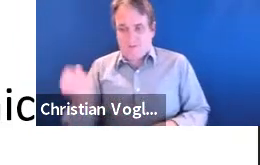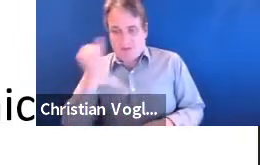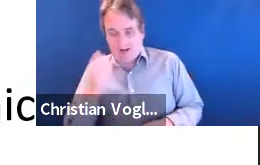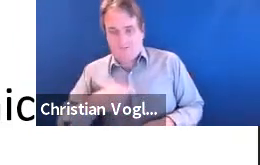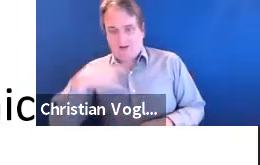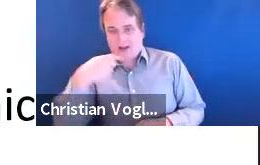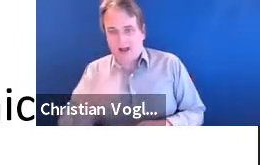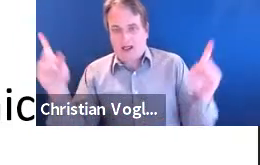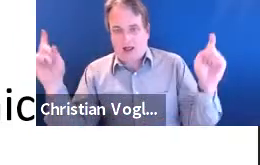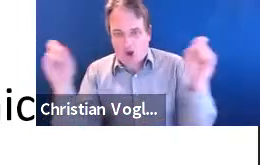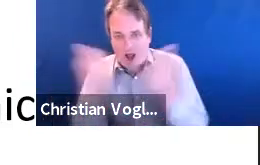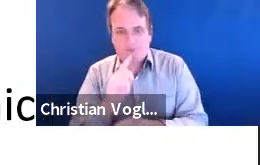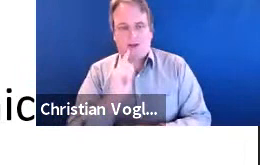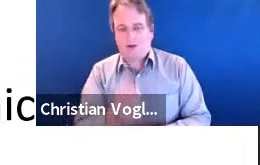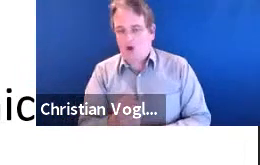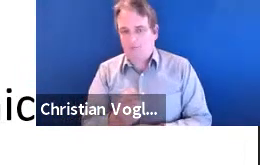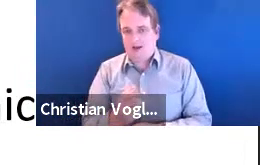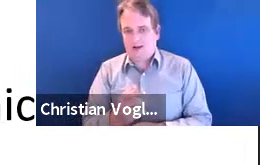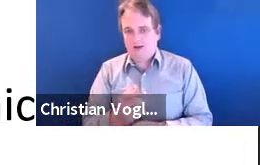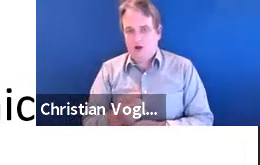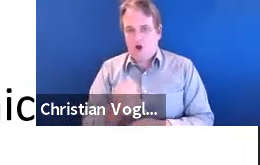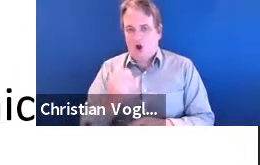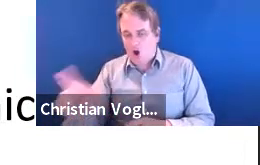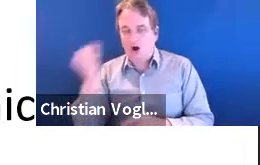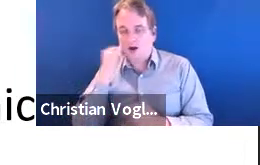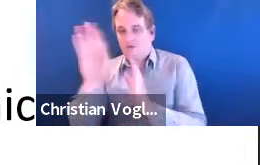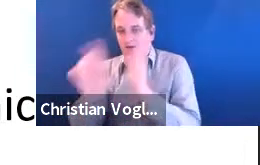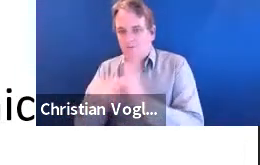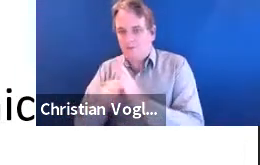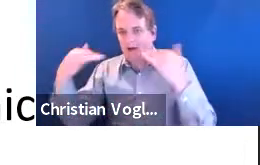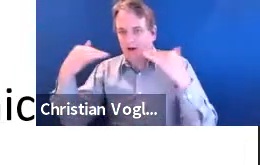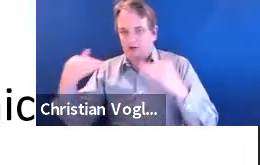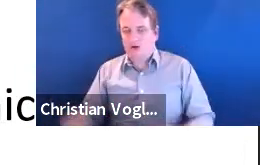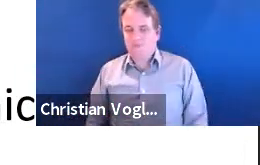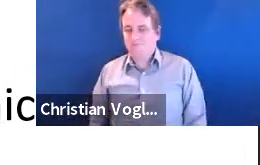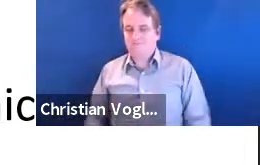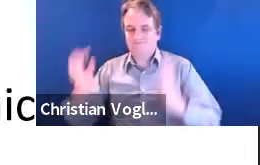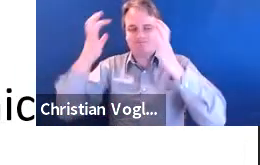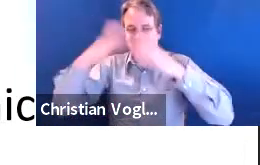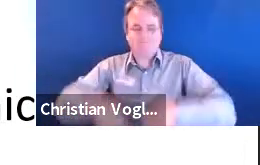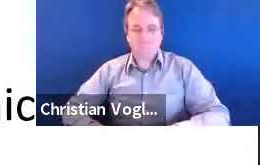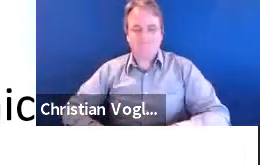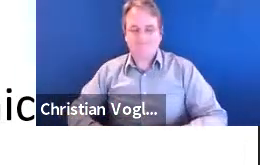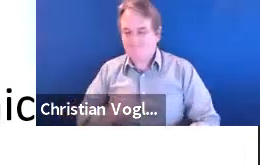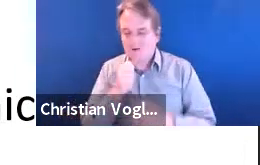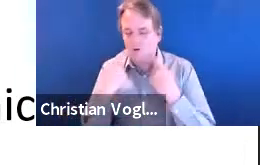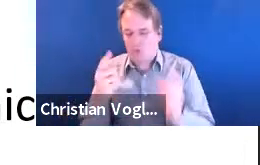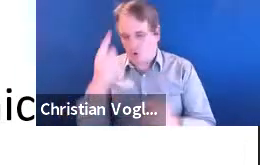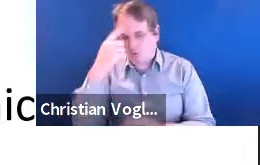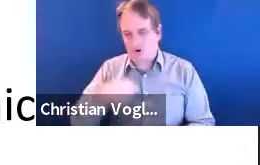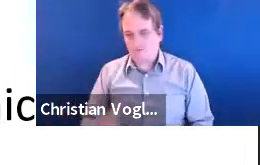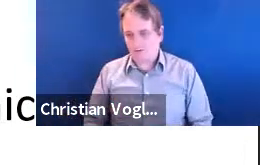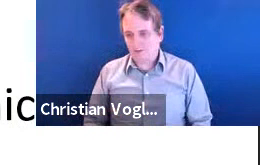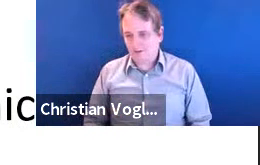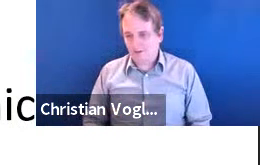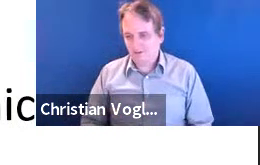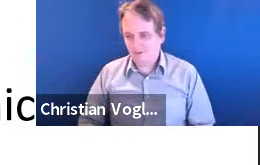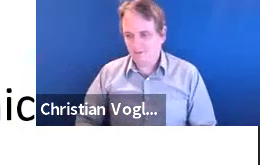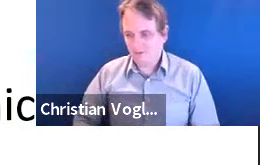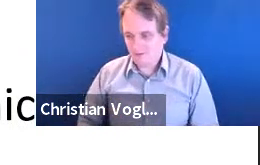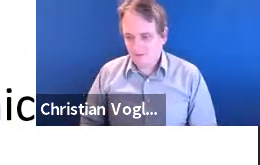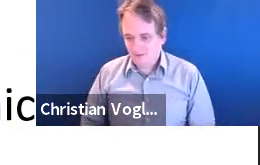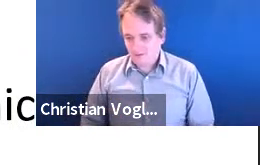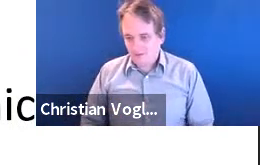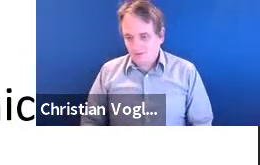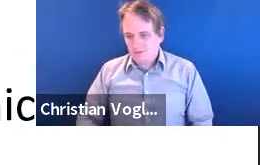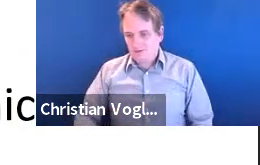environment and I offer simple commands, Alexa can typically work with that. But if I have more complex commands or it's a noisy